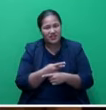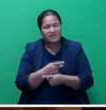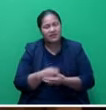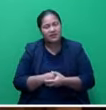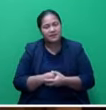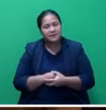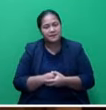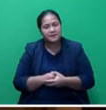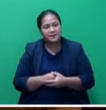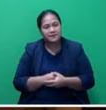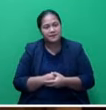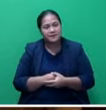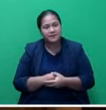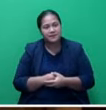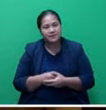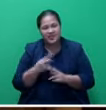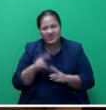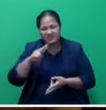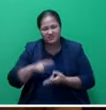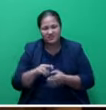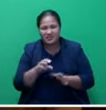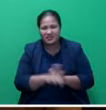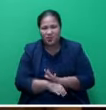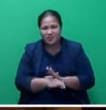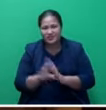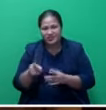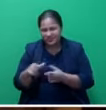ultimately reducing average cost per hectare.